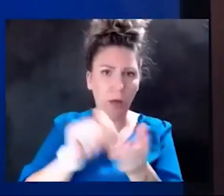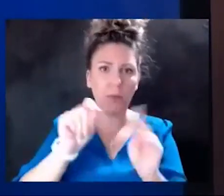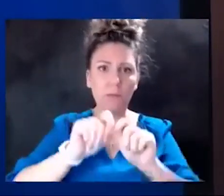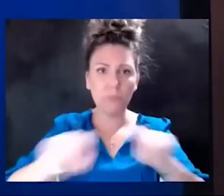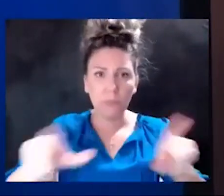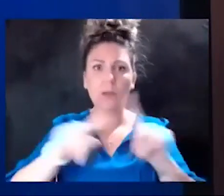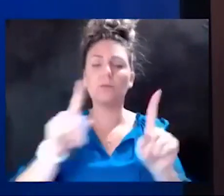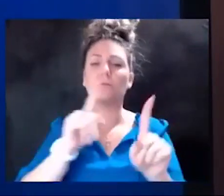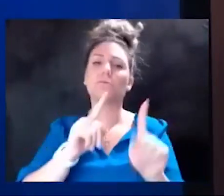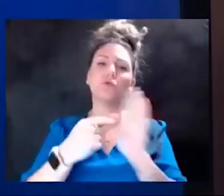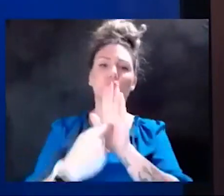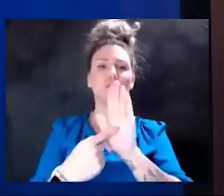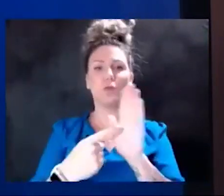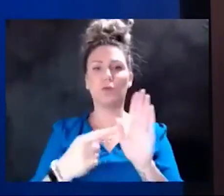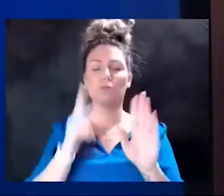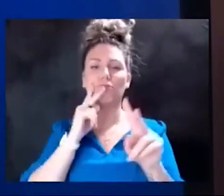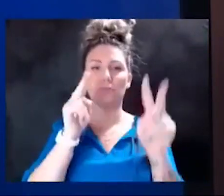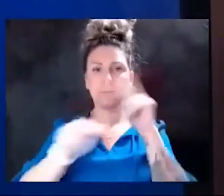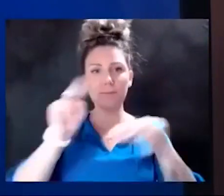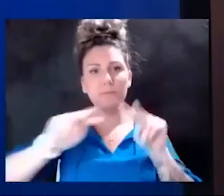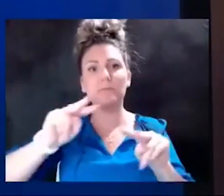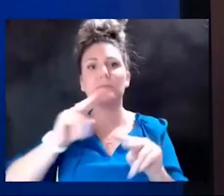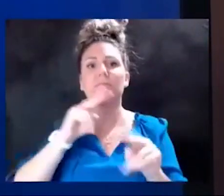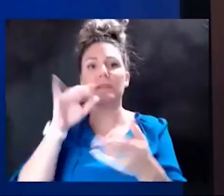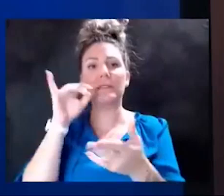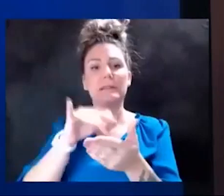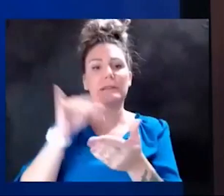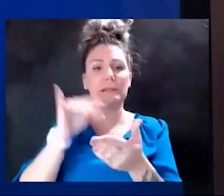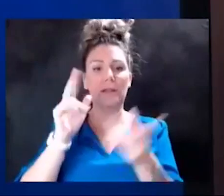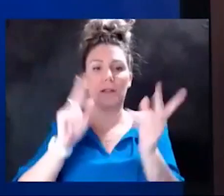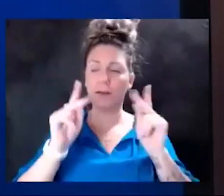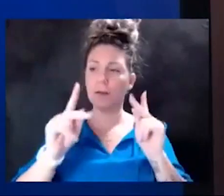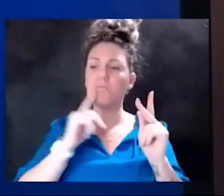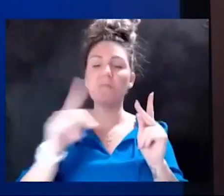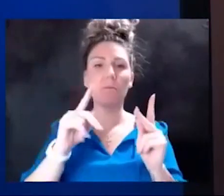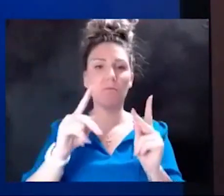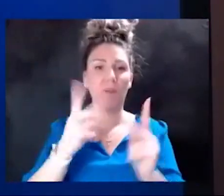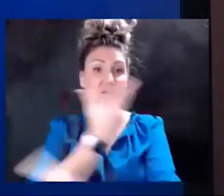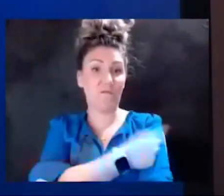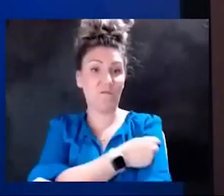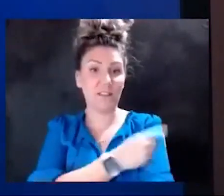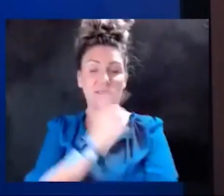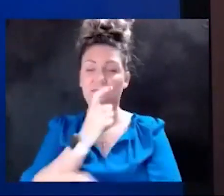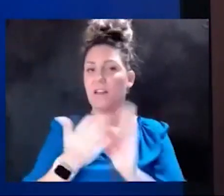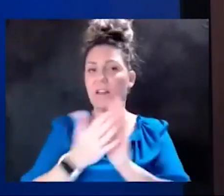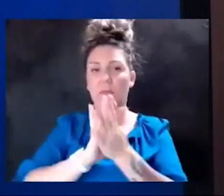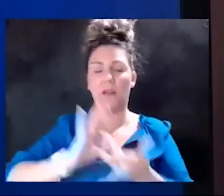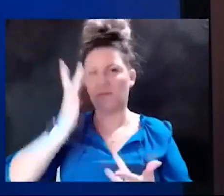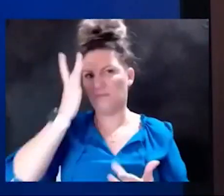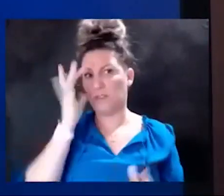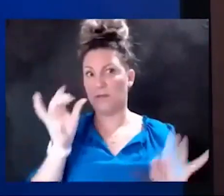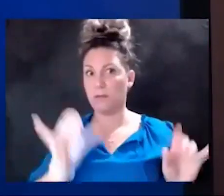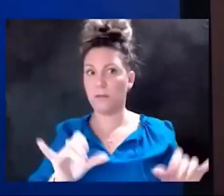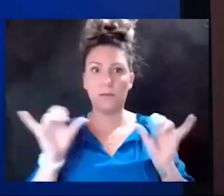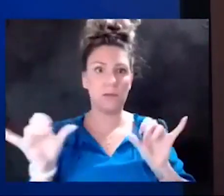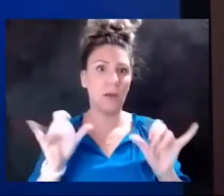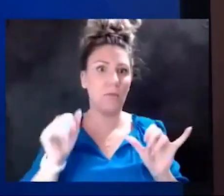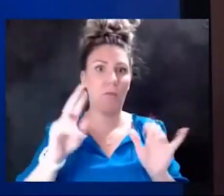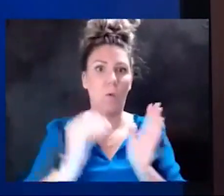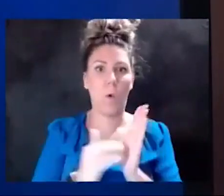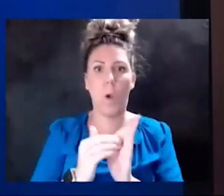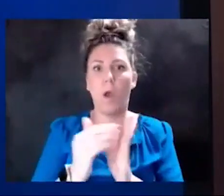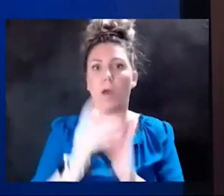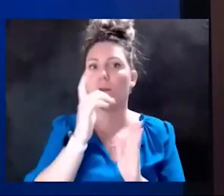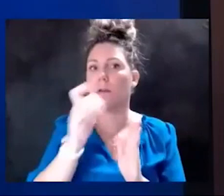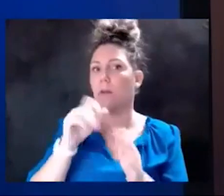a observational cohort study that people who have been vaccinated don't get sick anywhere near as often. They don't have to come into the